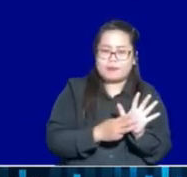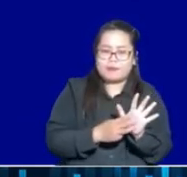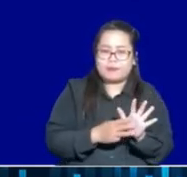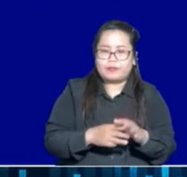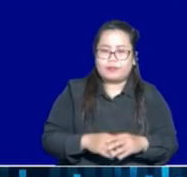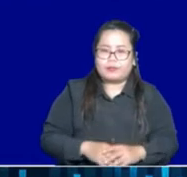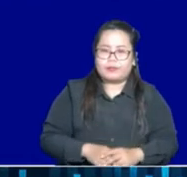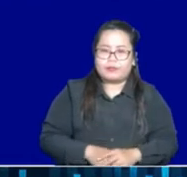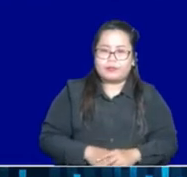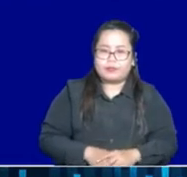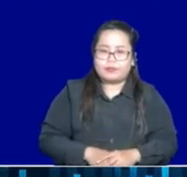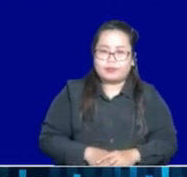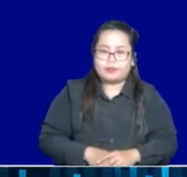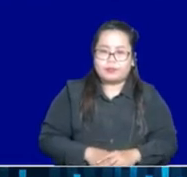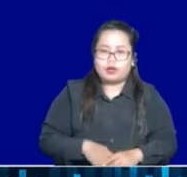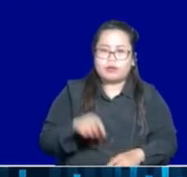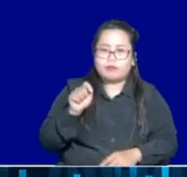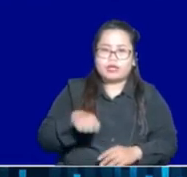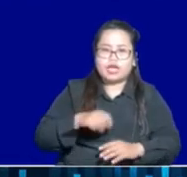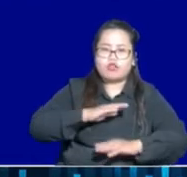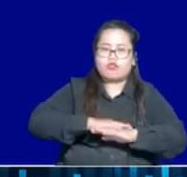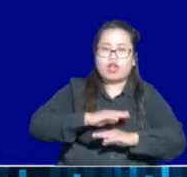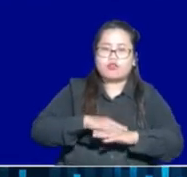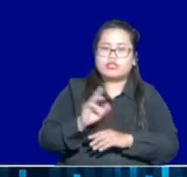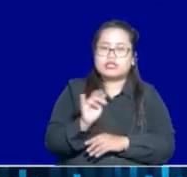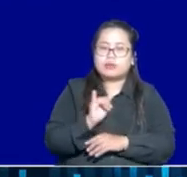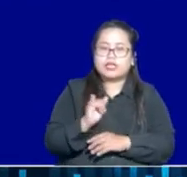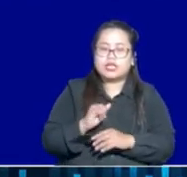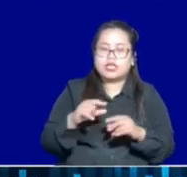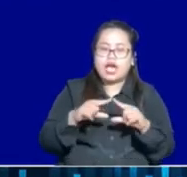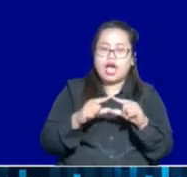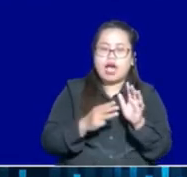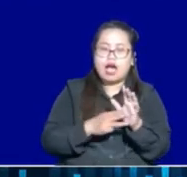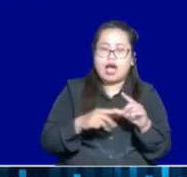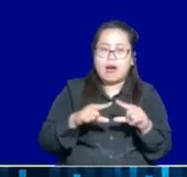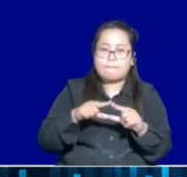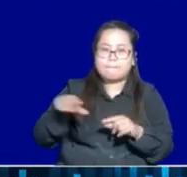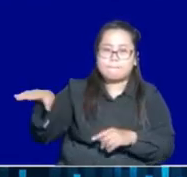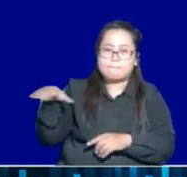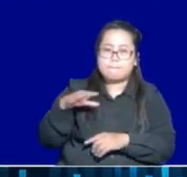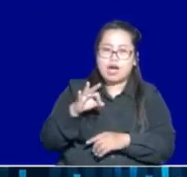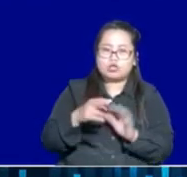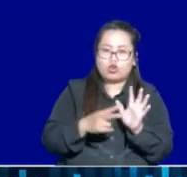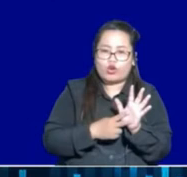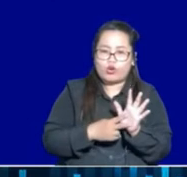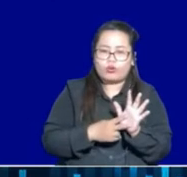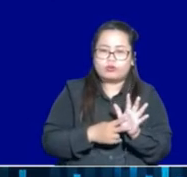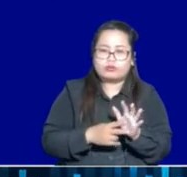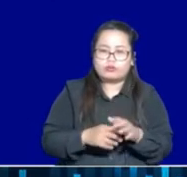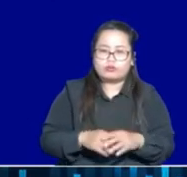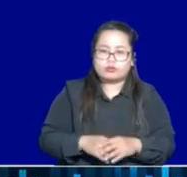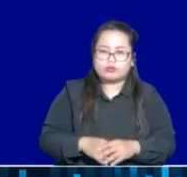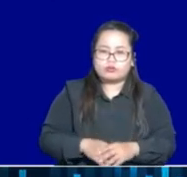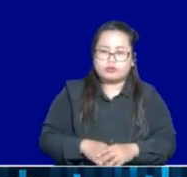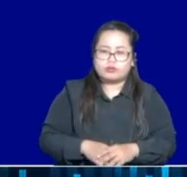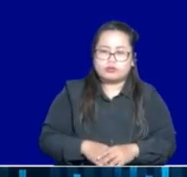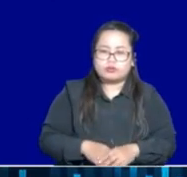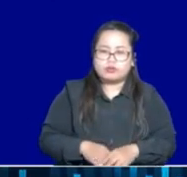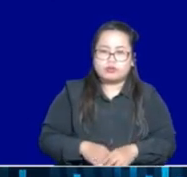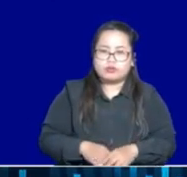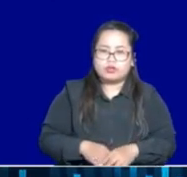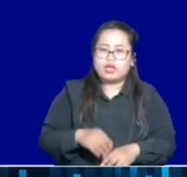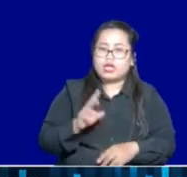like Amazon or the like. We have an equivalent to Amazon in Latin America. And that means that SMEs can easily